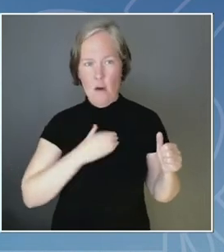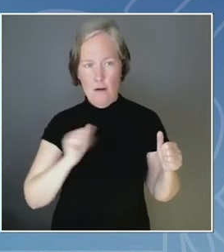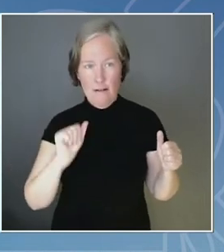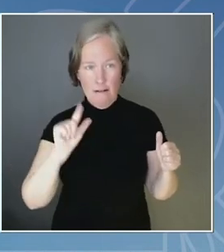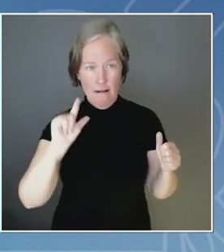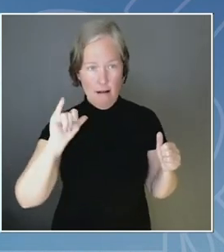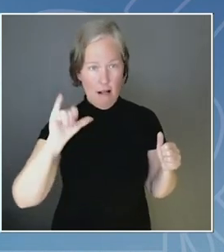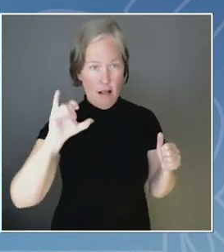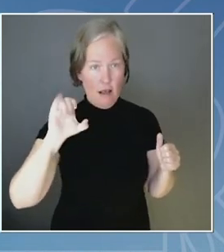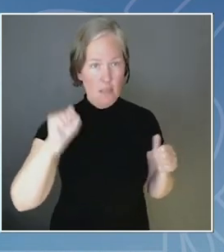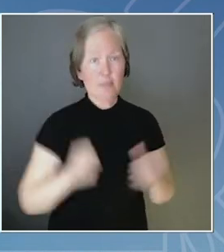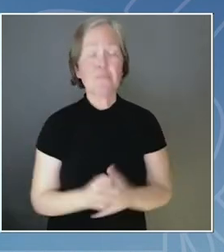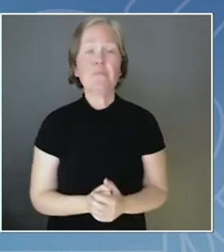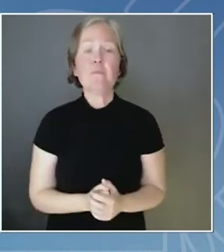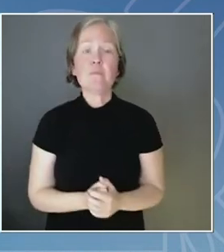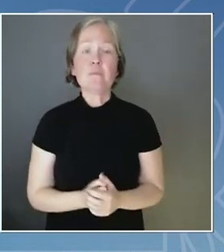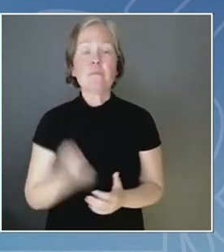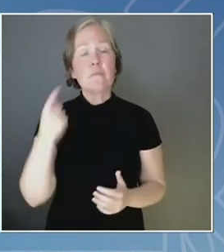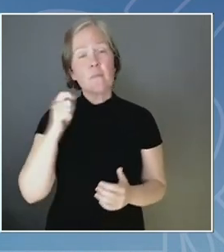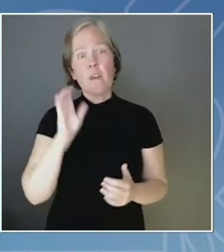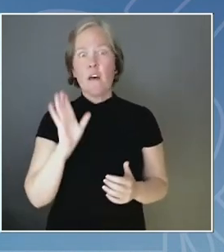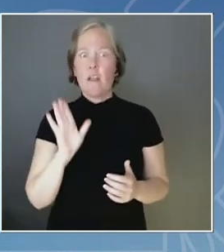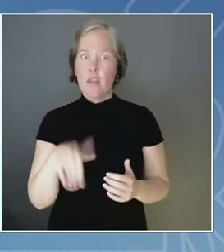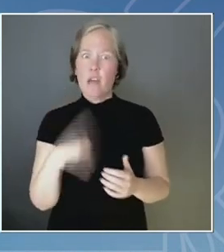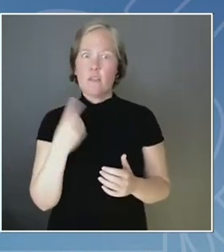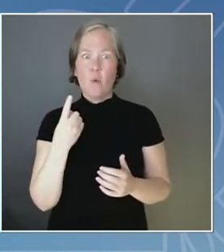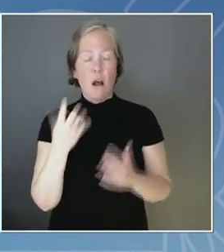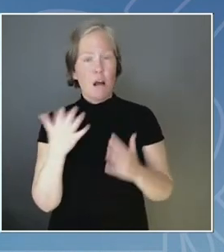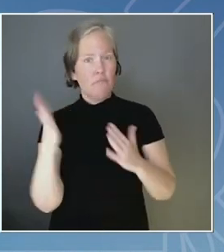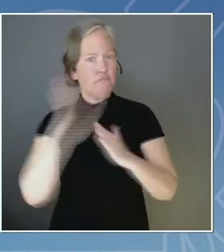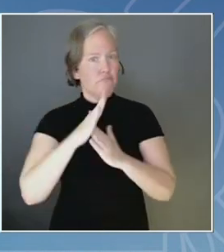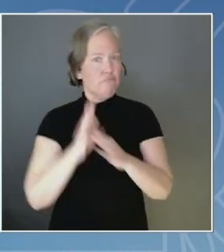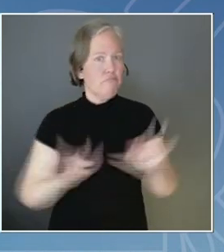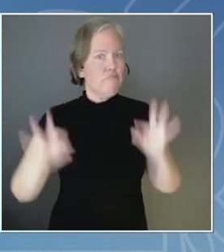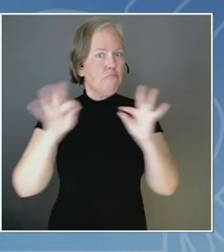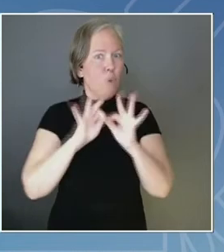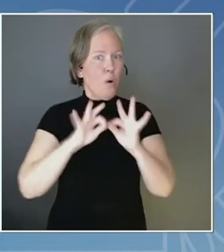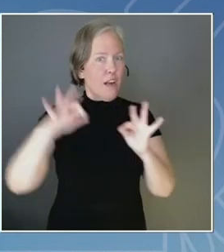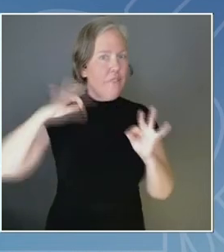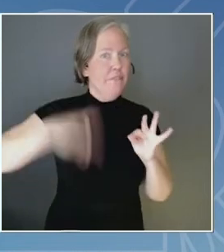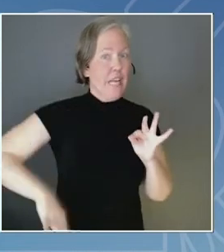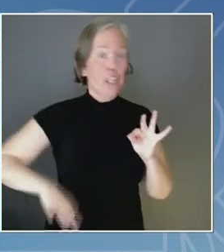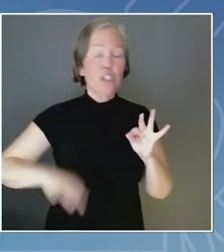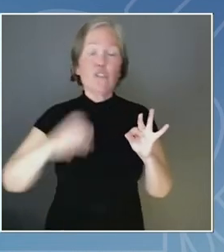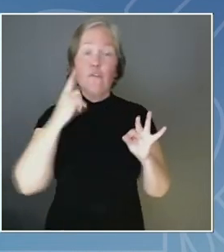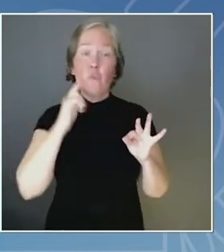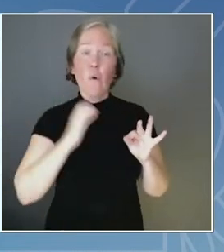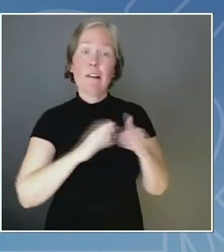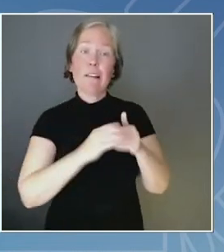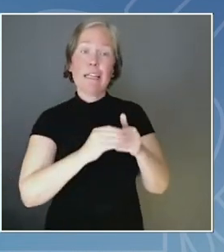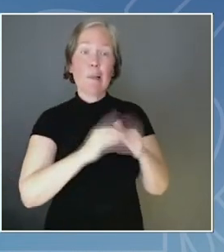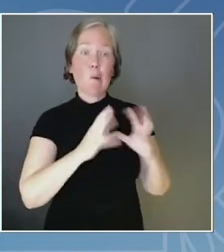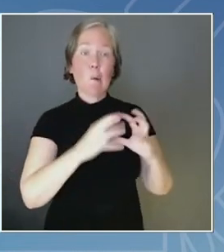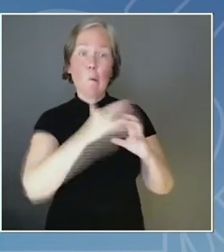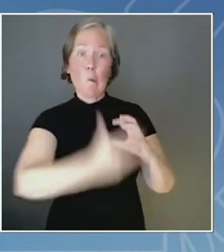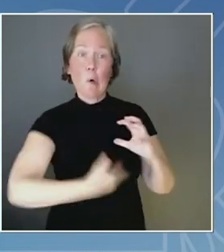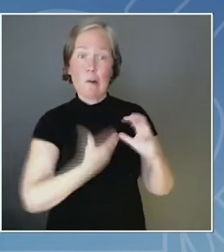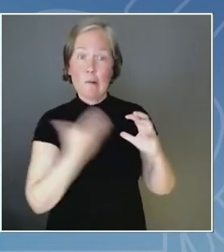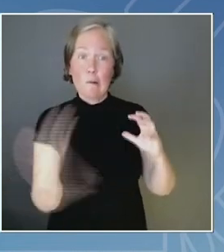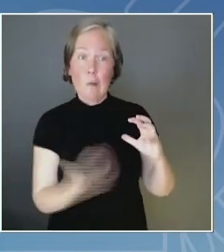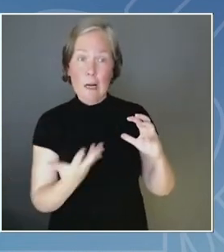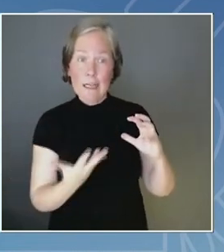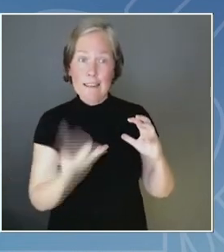first and in many ways the most important of the advantages the United States has in our leadership role in the world. We are not